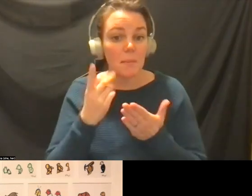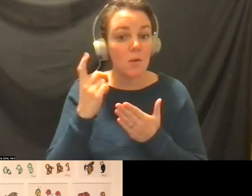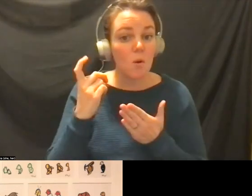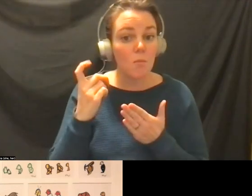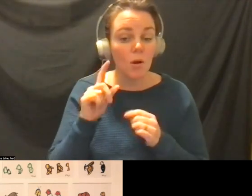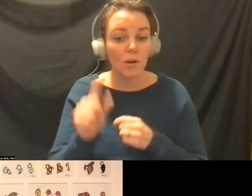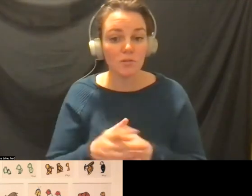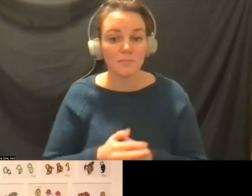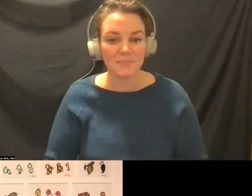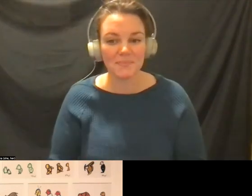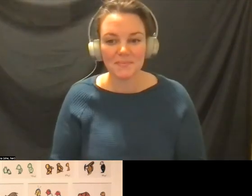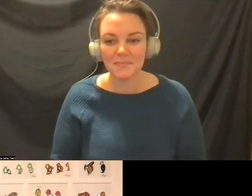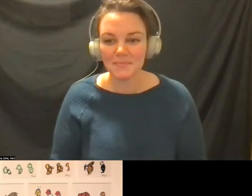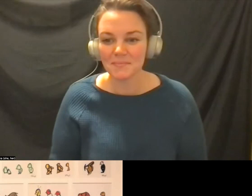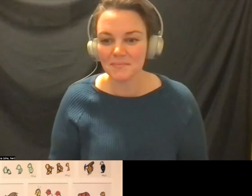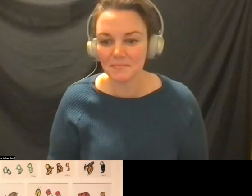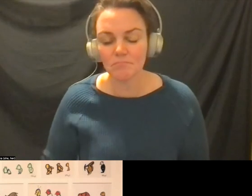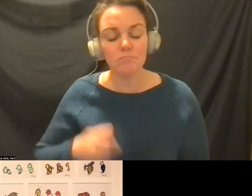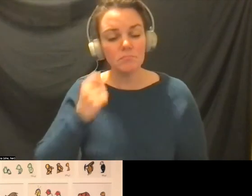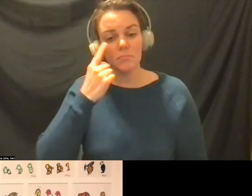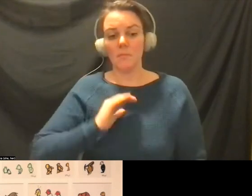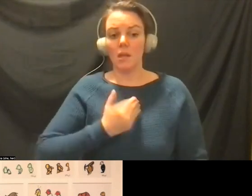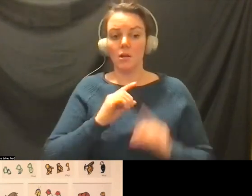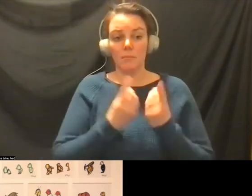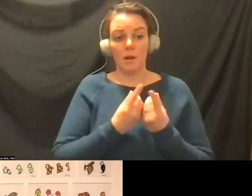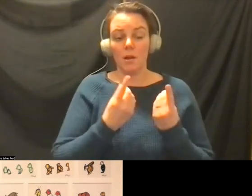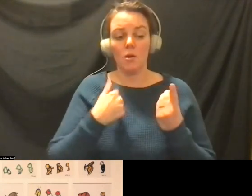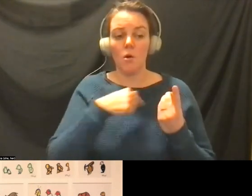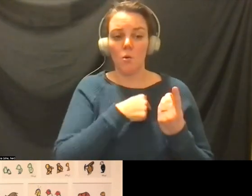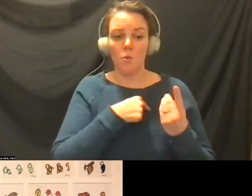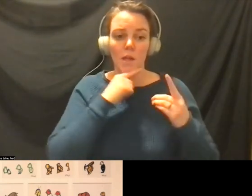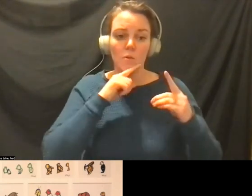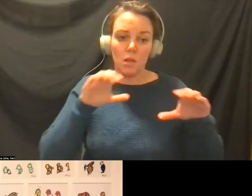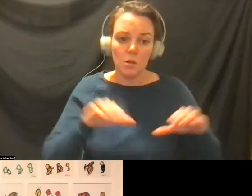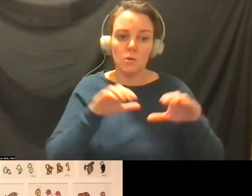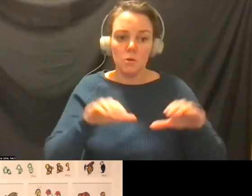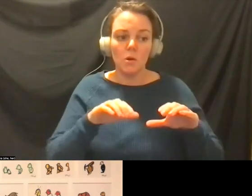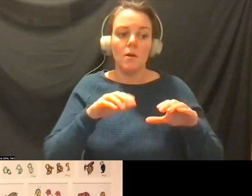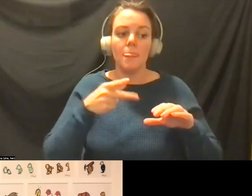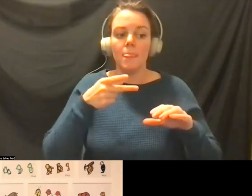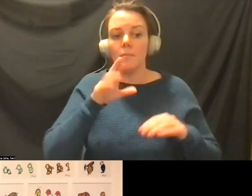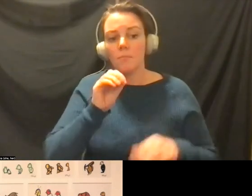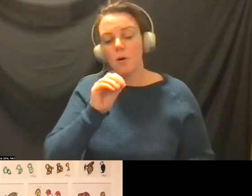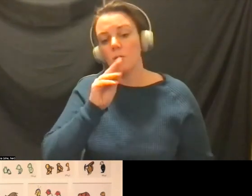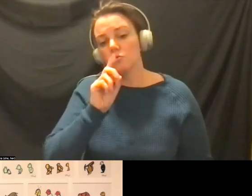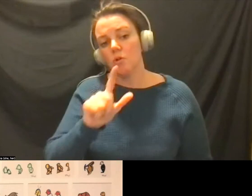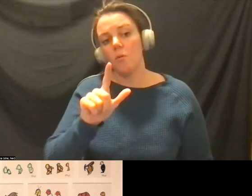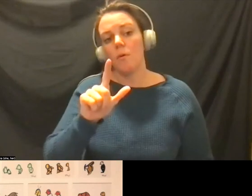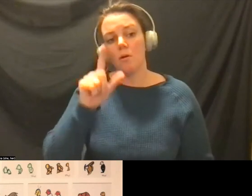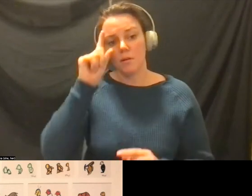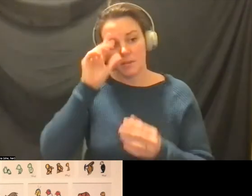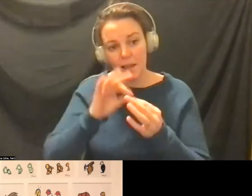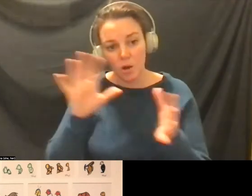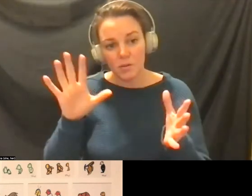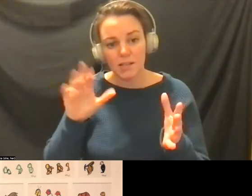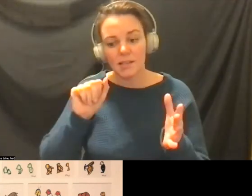I mean, in our department, we put a lot of efforts developing prodromal psychosis, at-risk psychosis